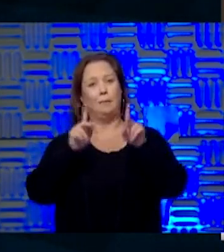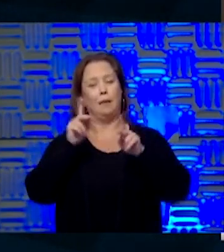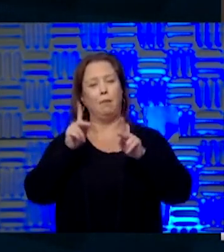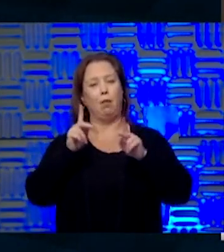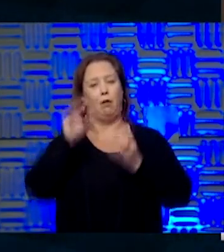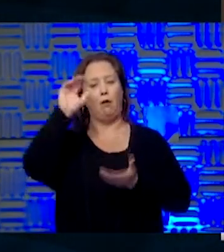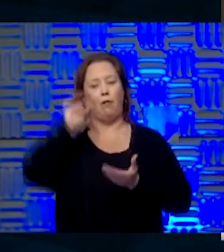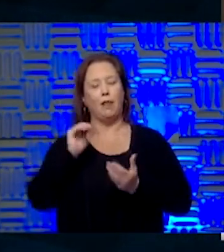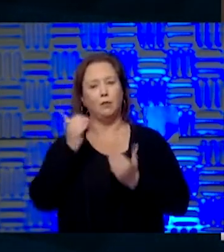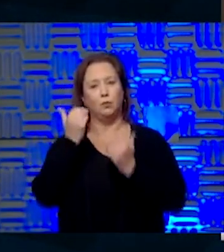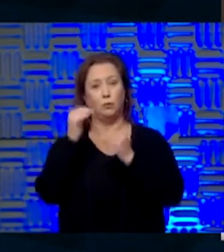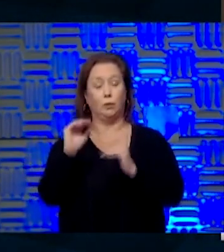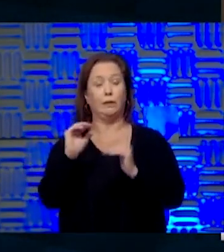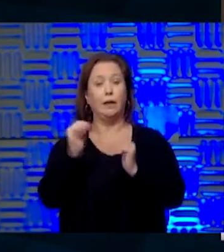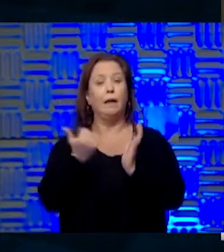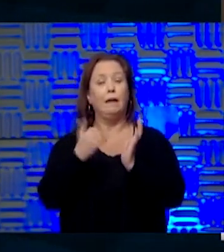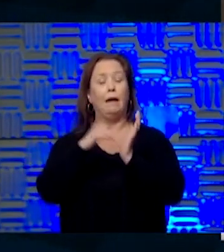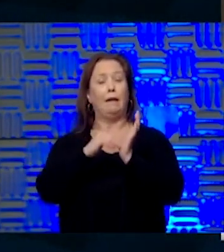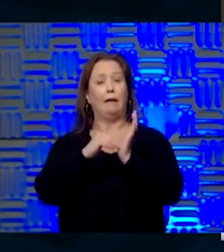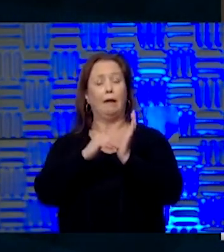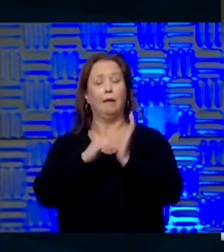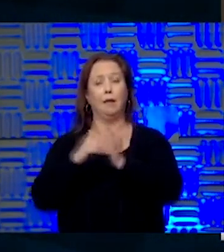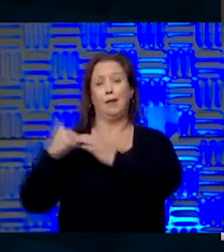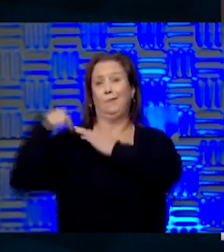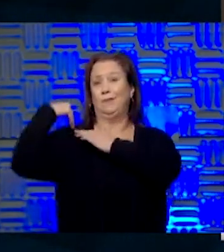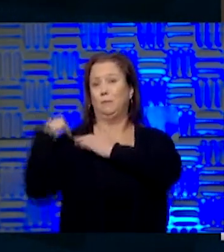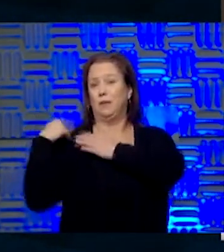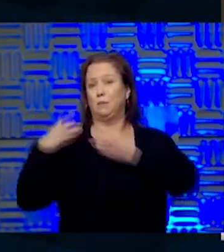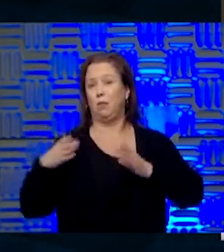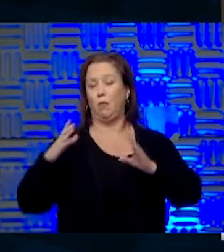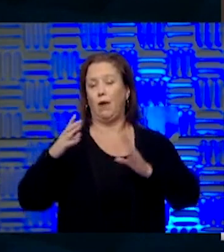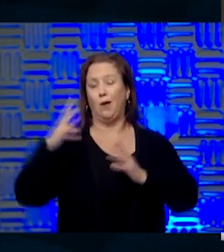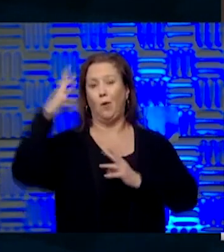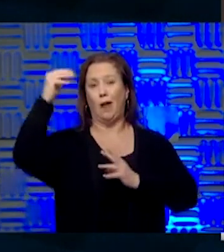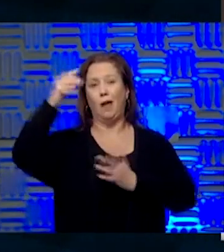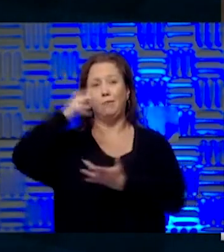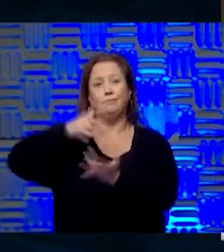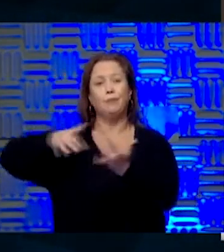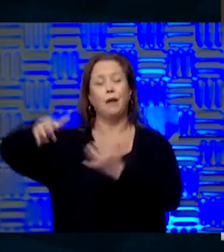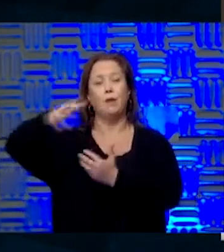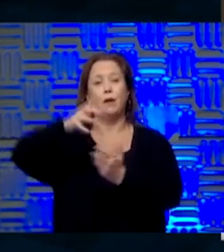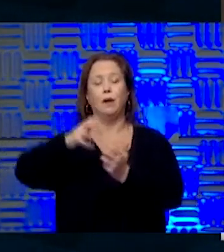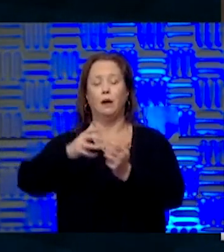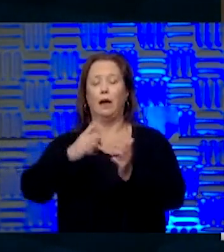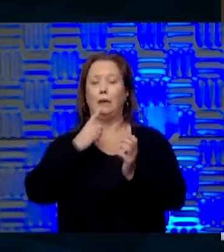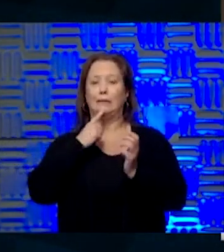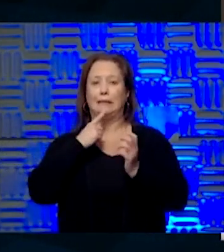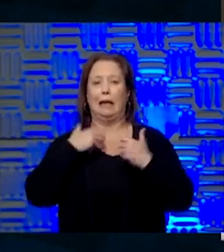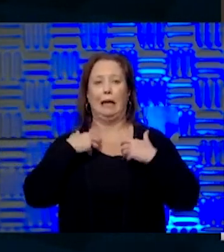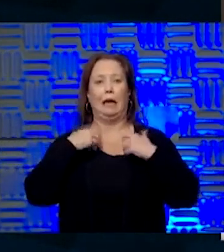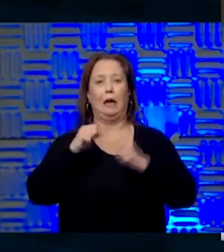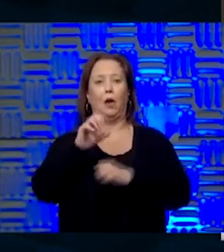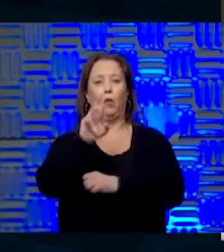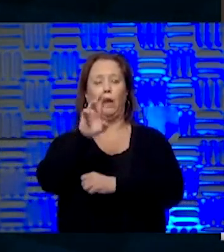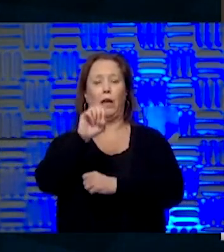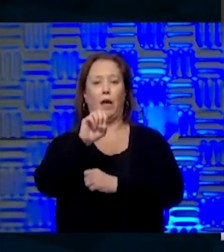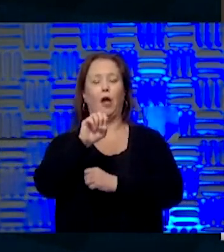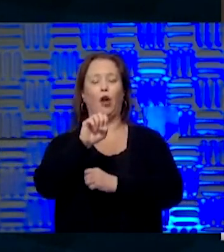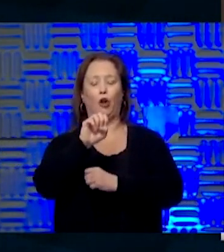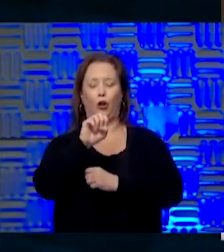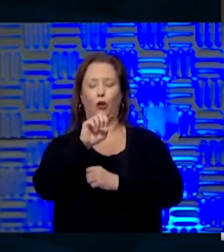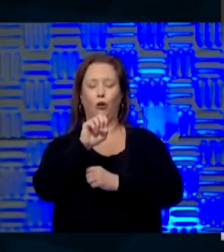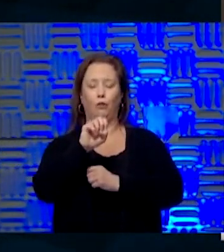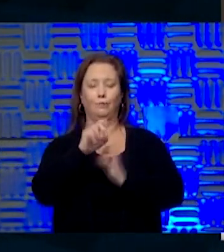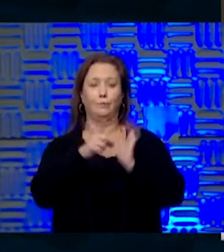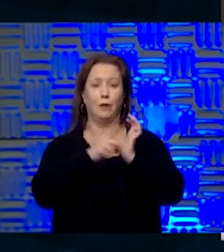restricted. Again, in a responsible way, out and about, I would indicate, again, this is healthcare providers. I'd leave this to the